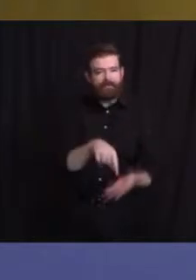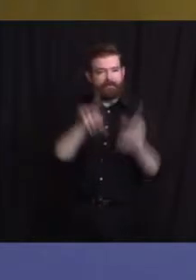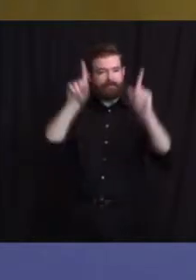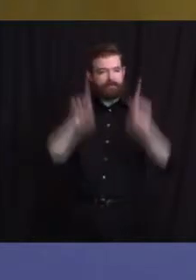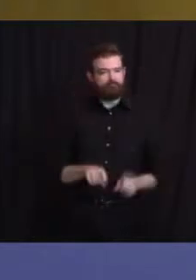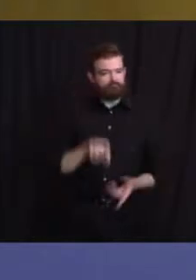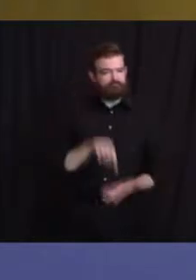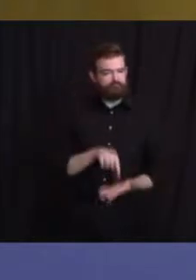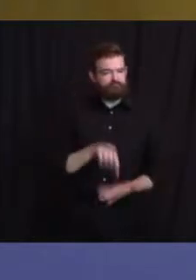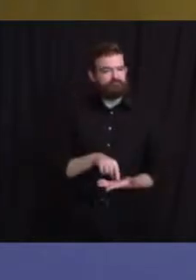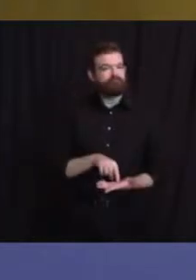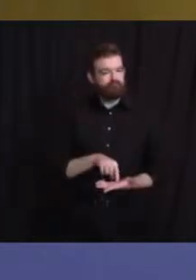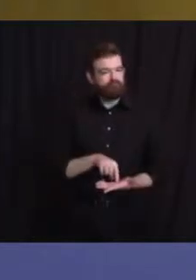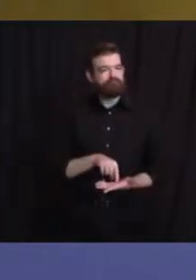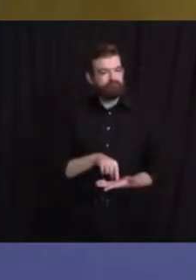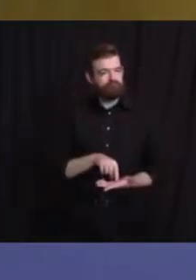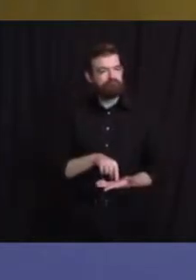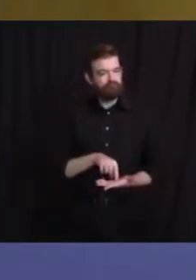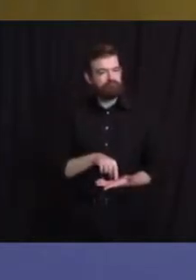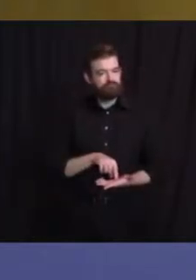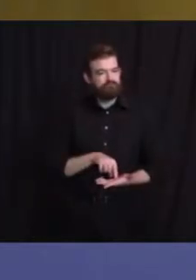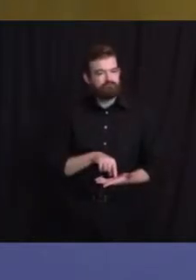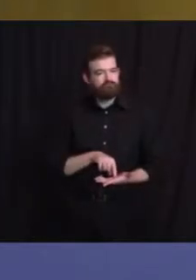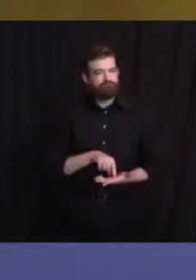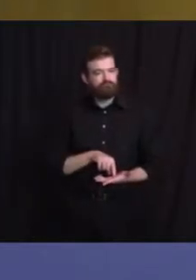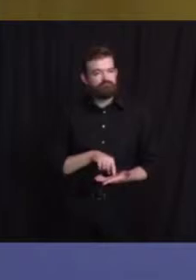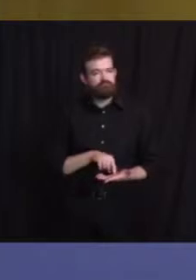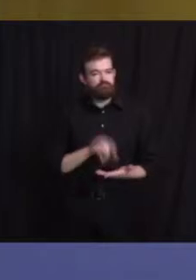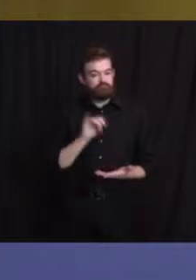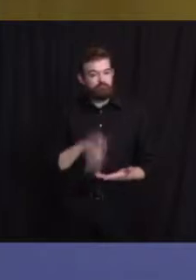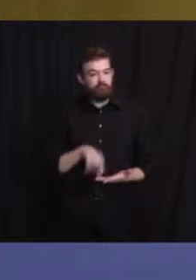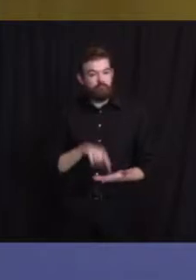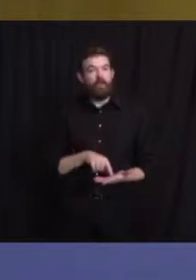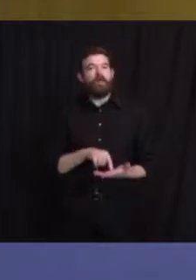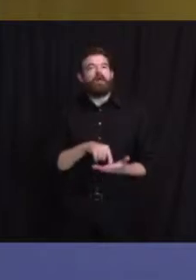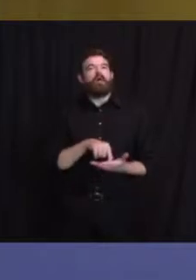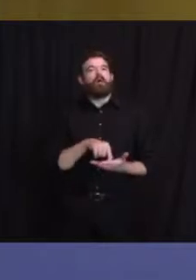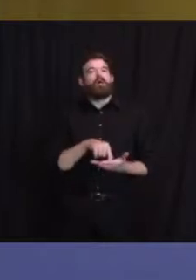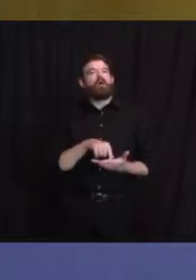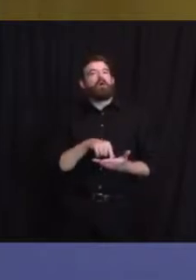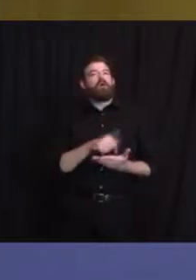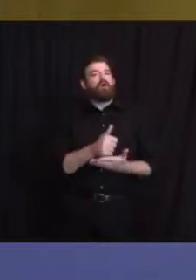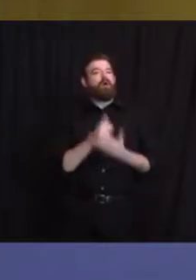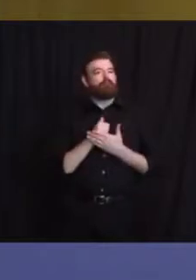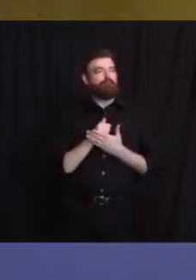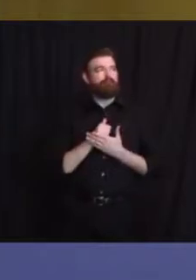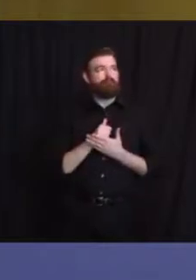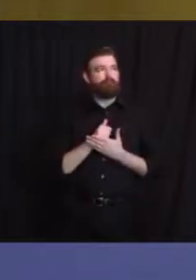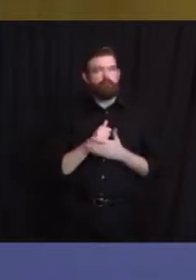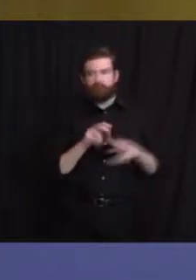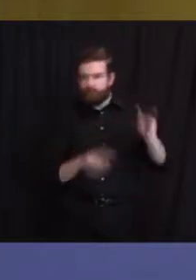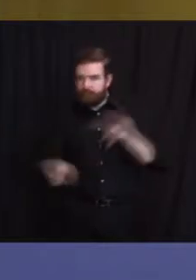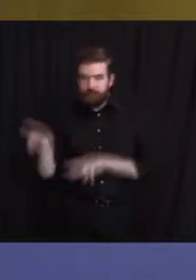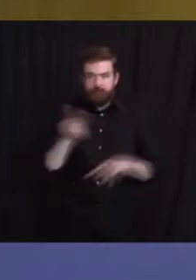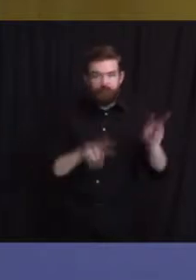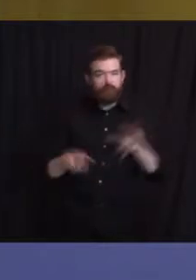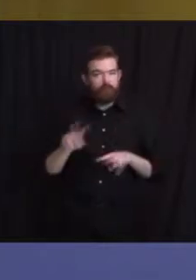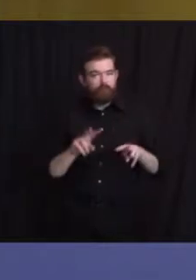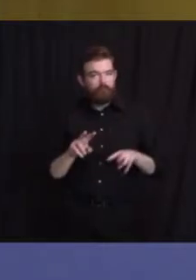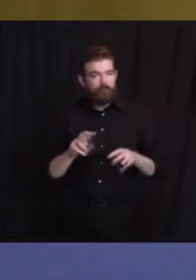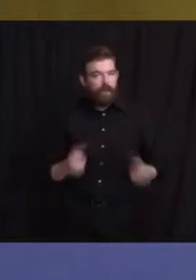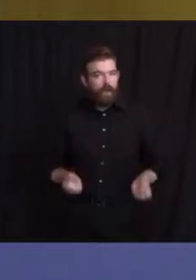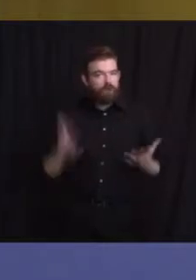to contain the spread of the virus. For my daily report, last evening, as the Governor shared, our hospitals